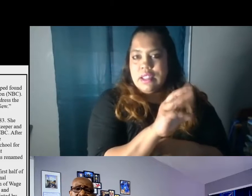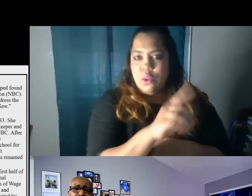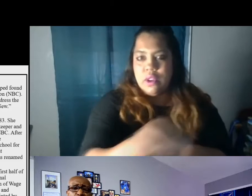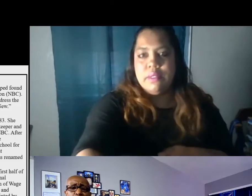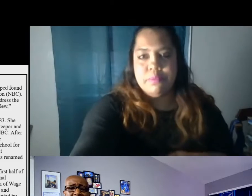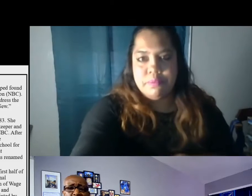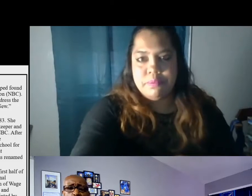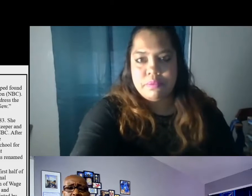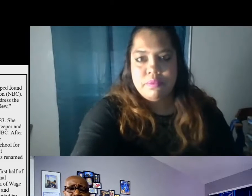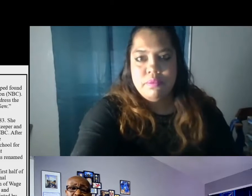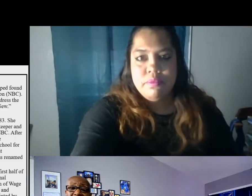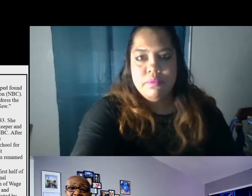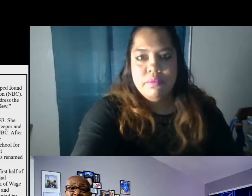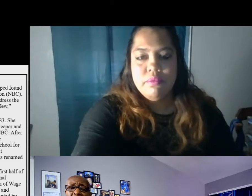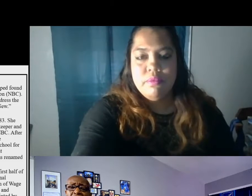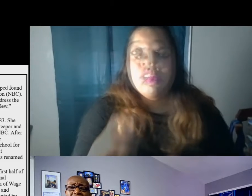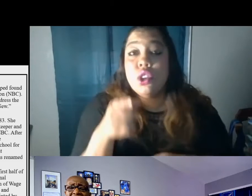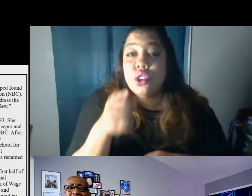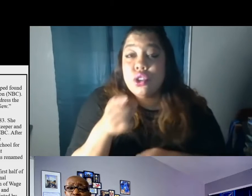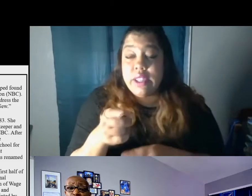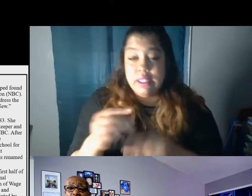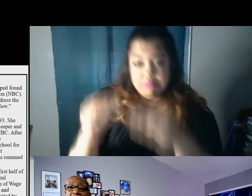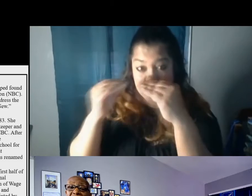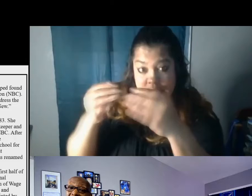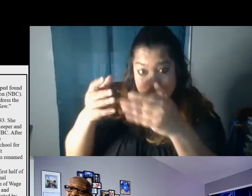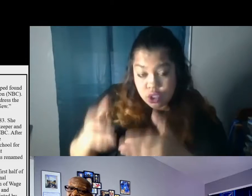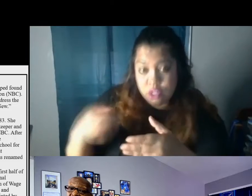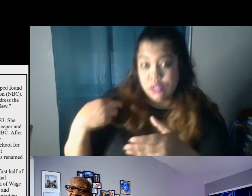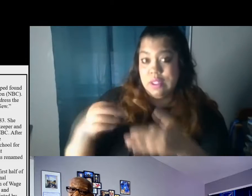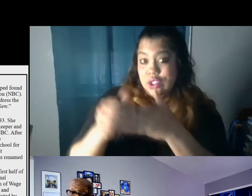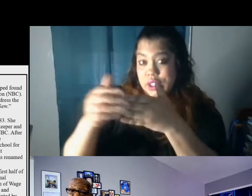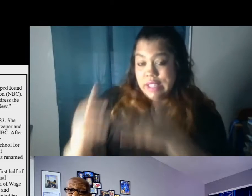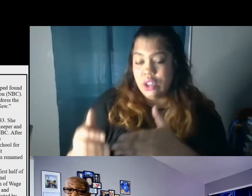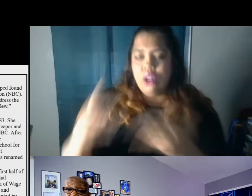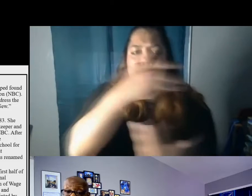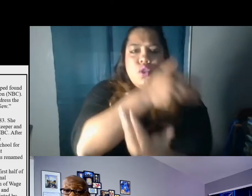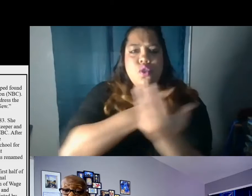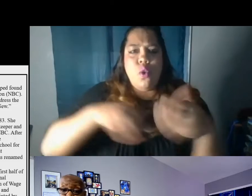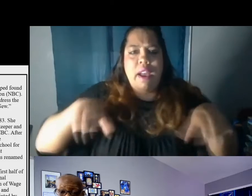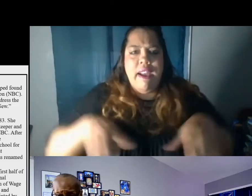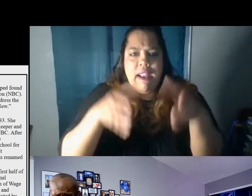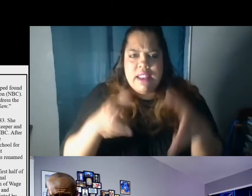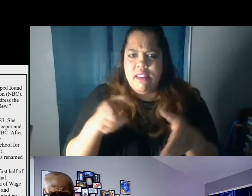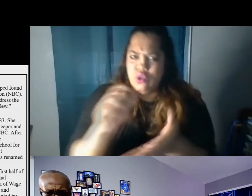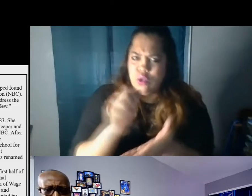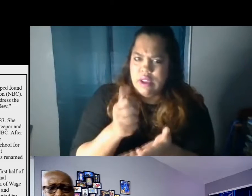helped found the Women's Auxiliary of the National Baptist Convention